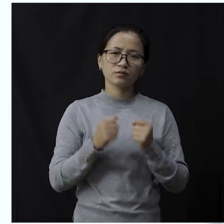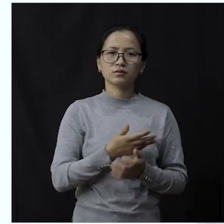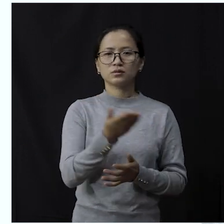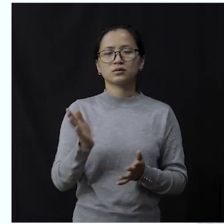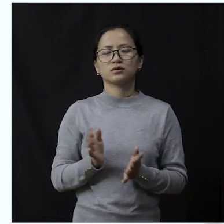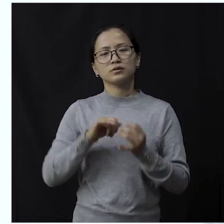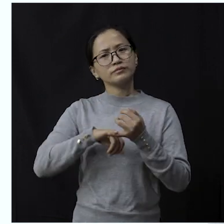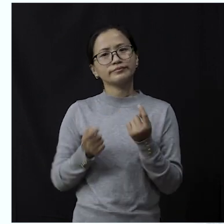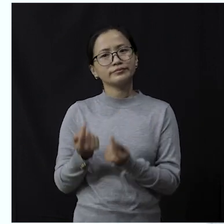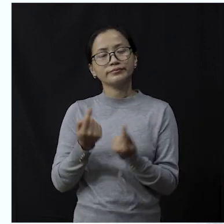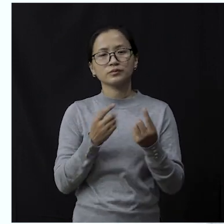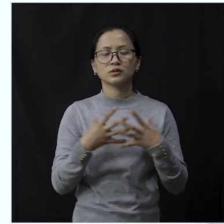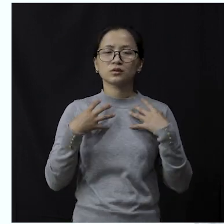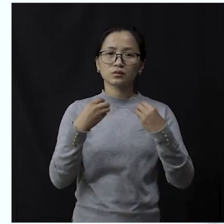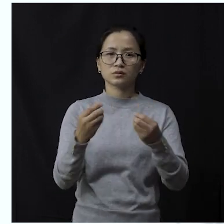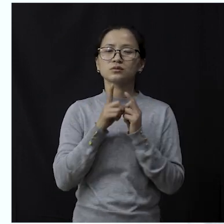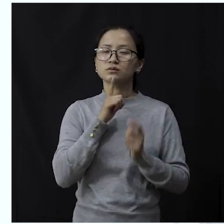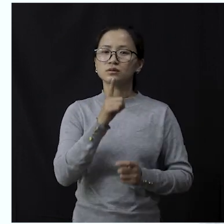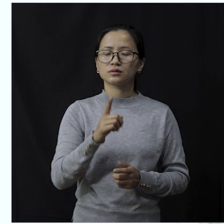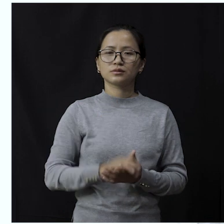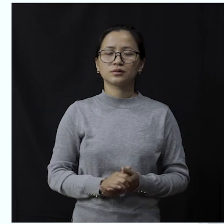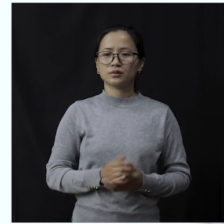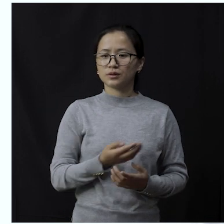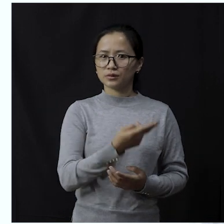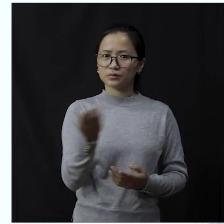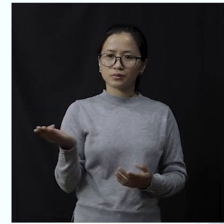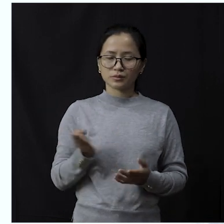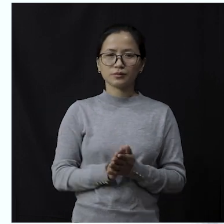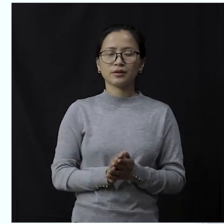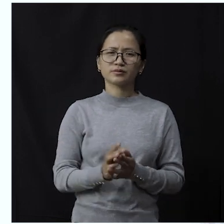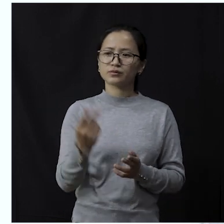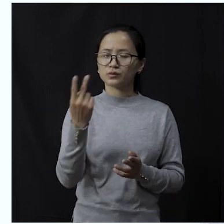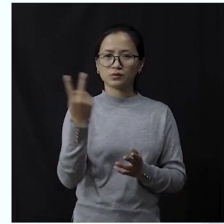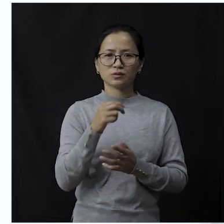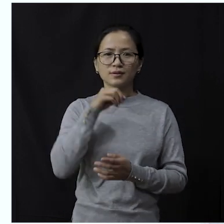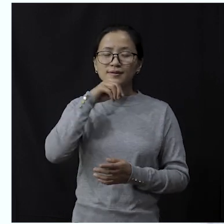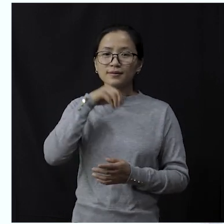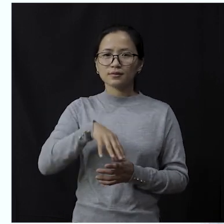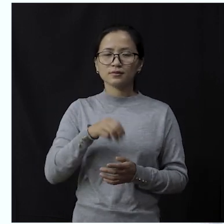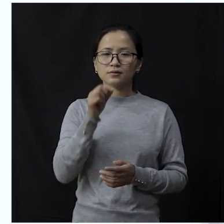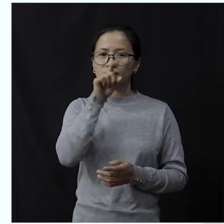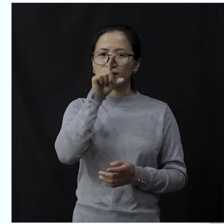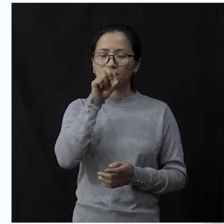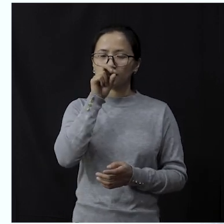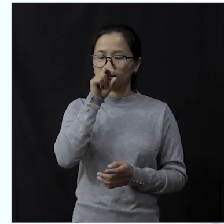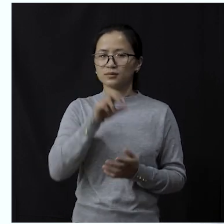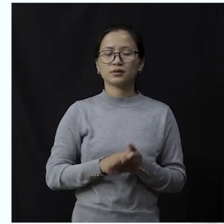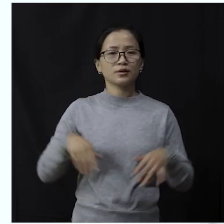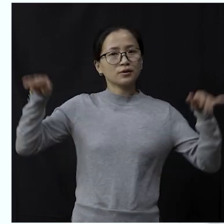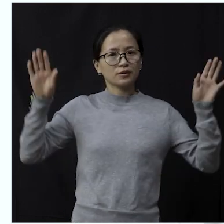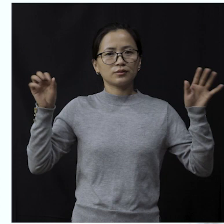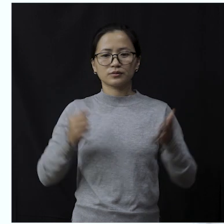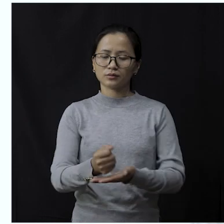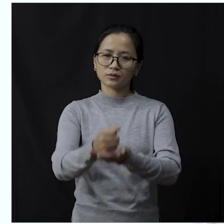are in that situation, I want to tell you, okay, you can be like the 2 young hornbills. You can take the help of your parents.